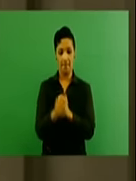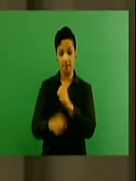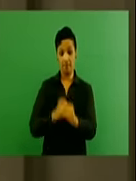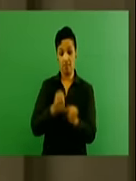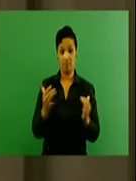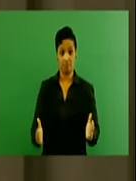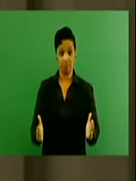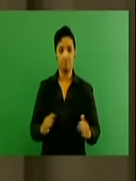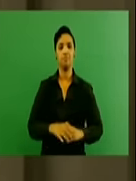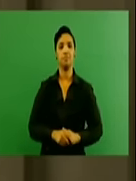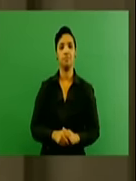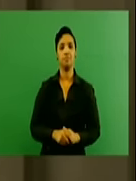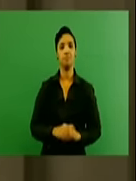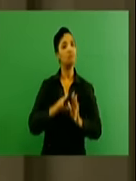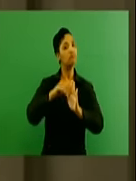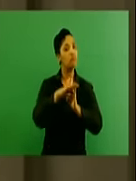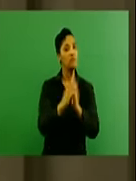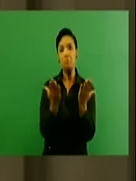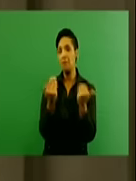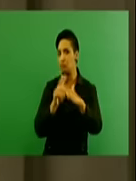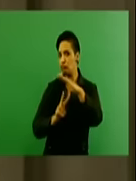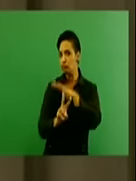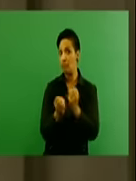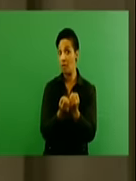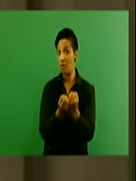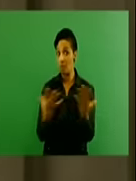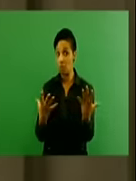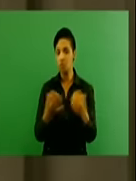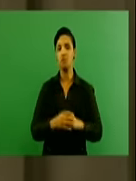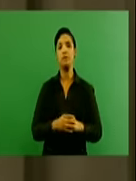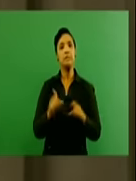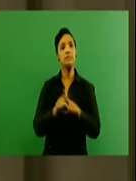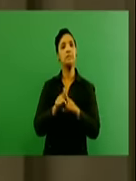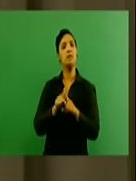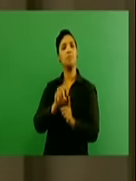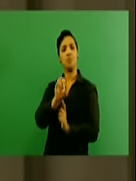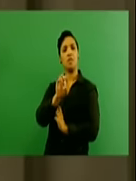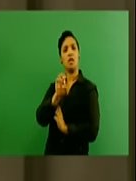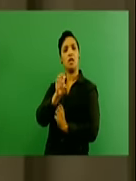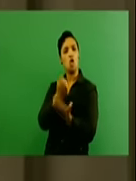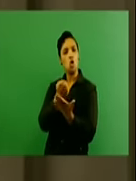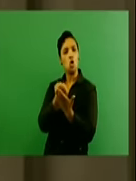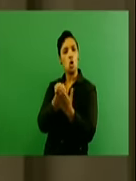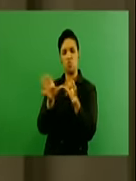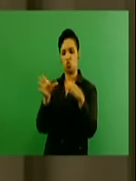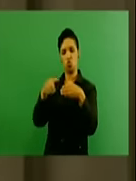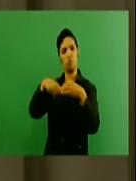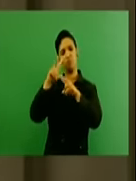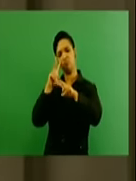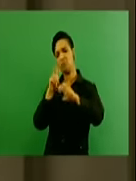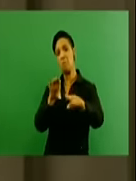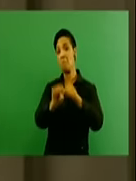year. Inflation expectations, as reflected in the survey conducted by the Bureau for Economic